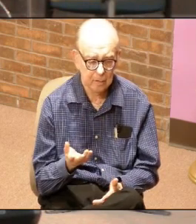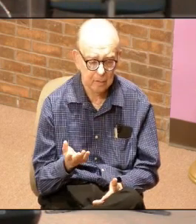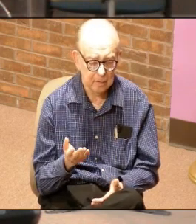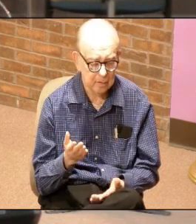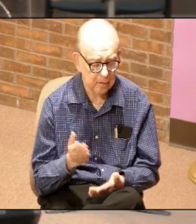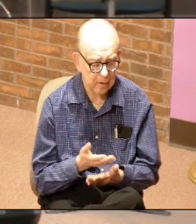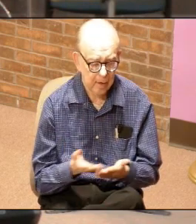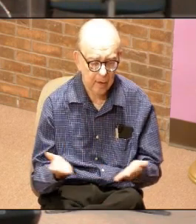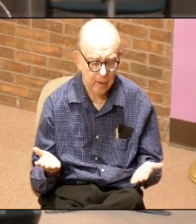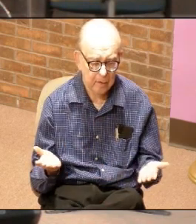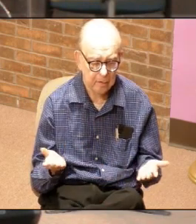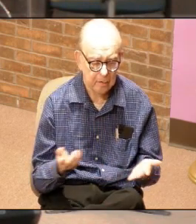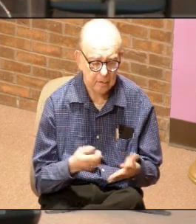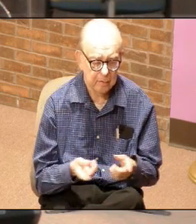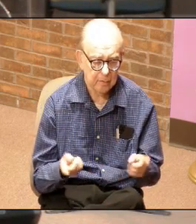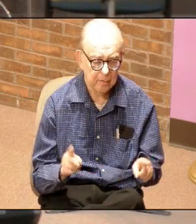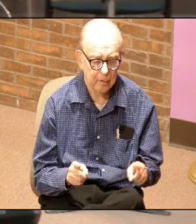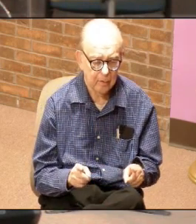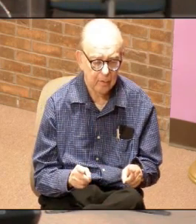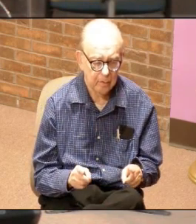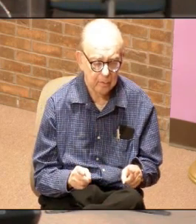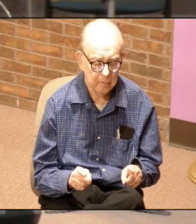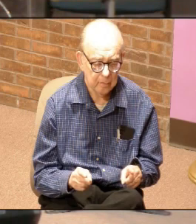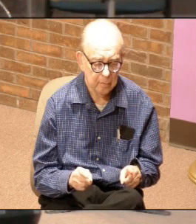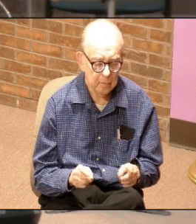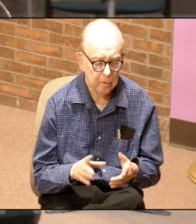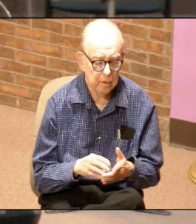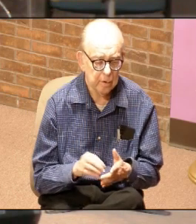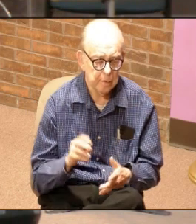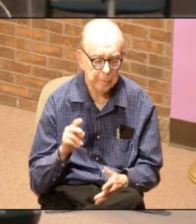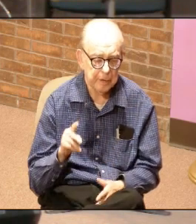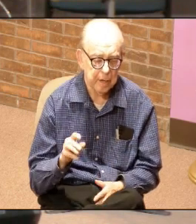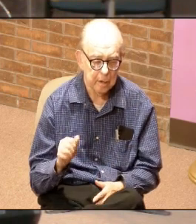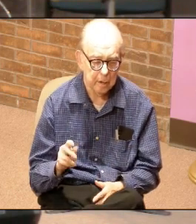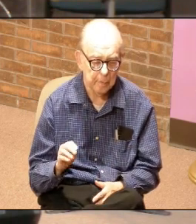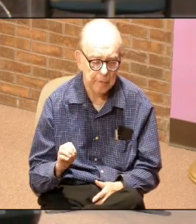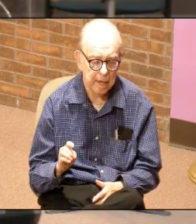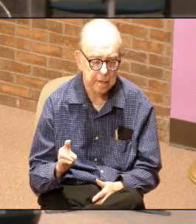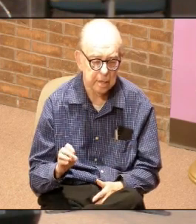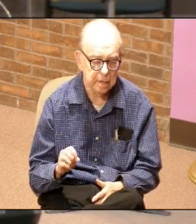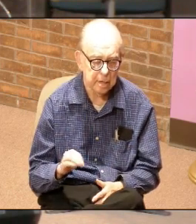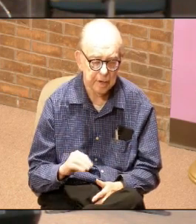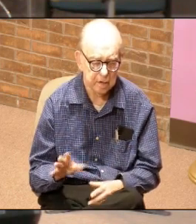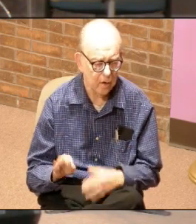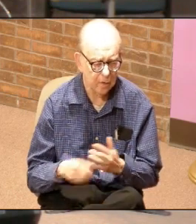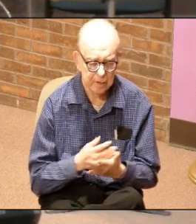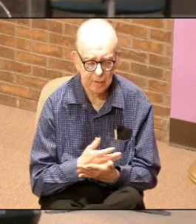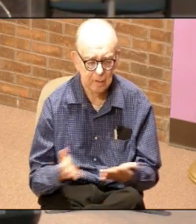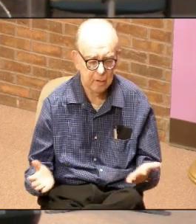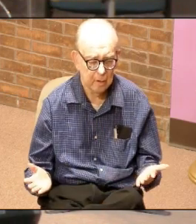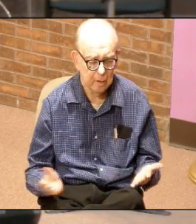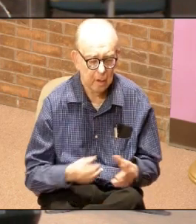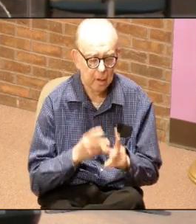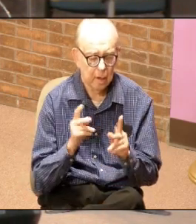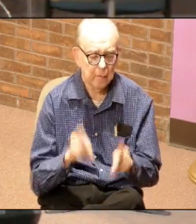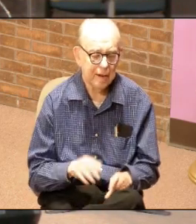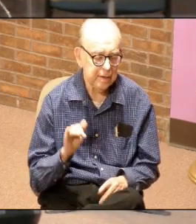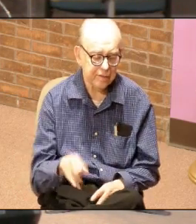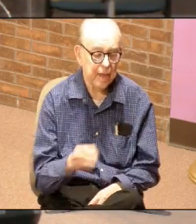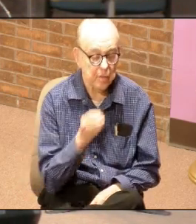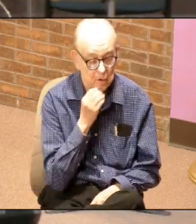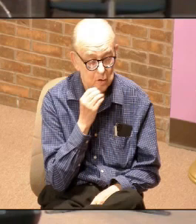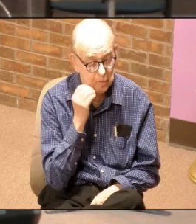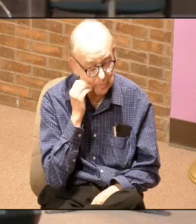into some things starting to happen. We found out about a pandemic, about coronavirus and all of that. Now everybody's got to stay in their